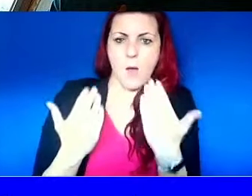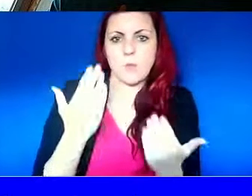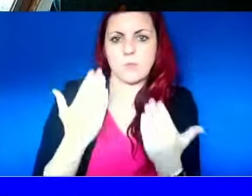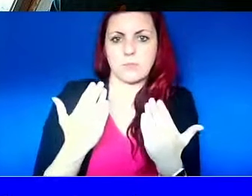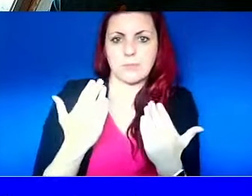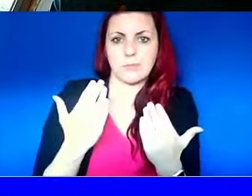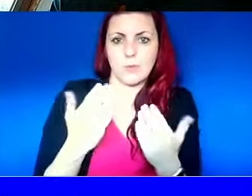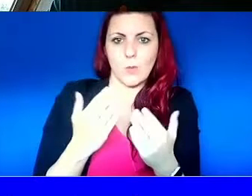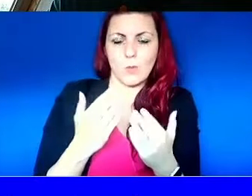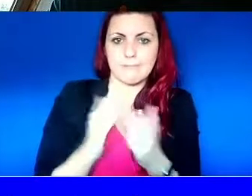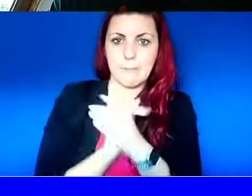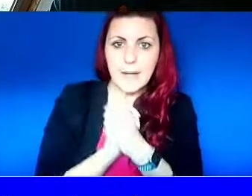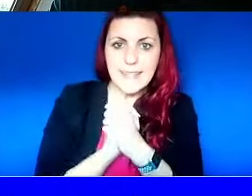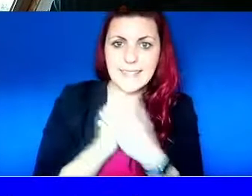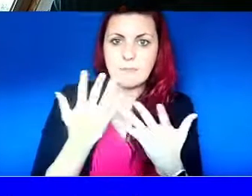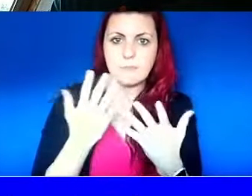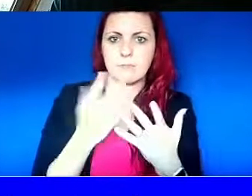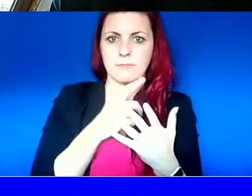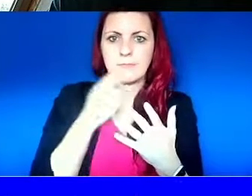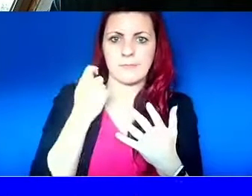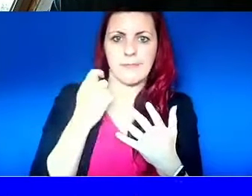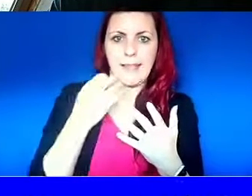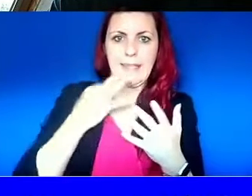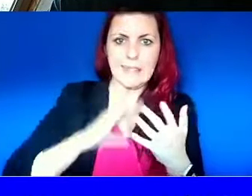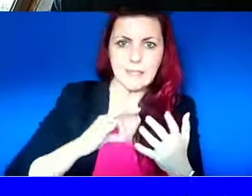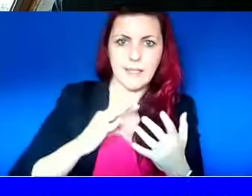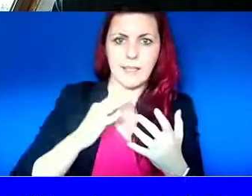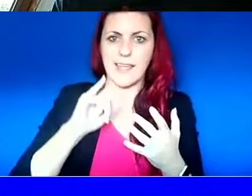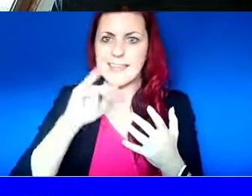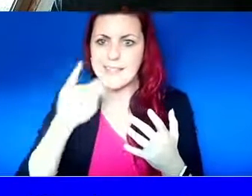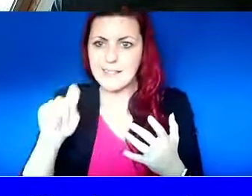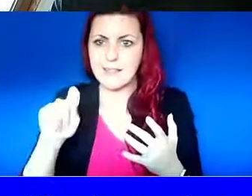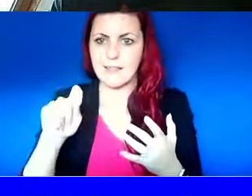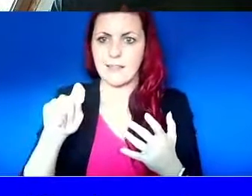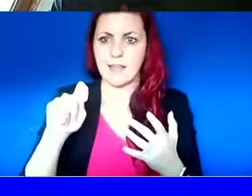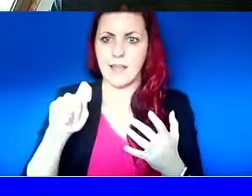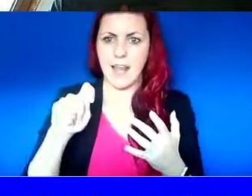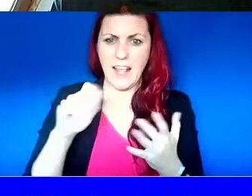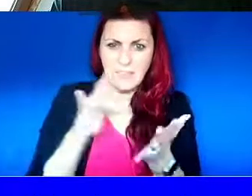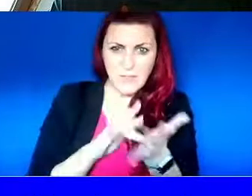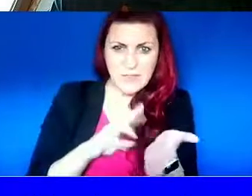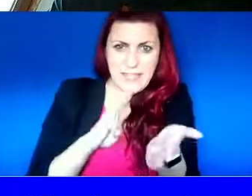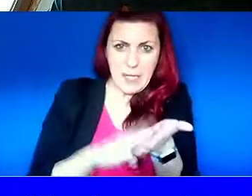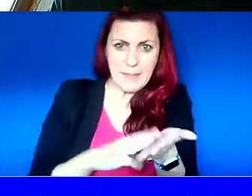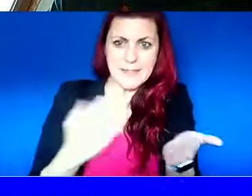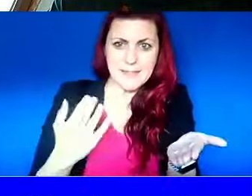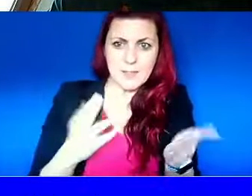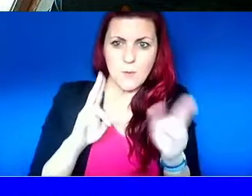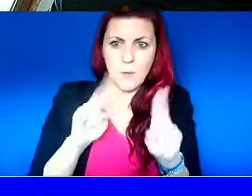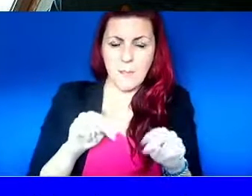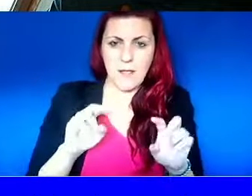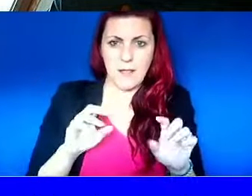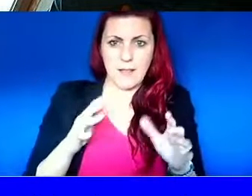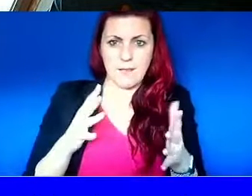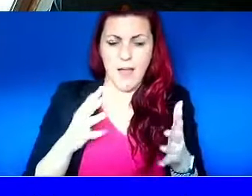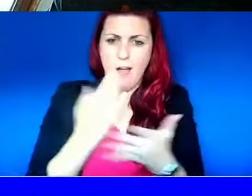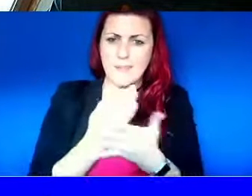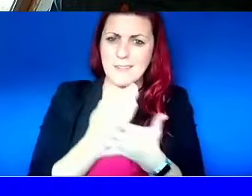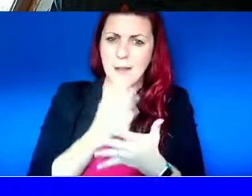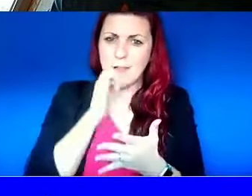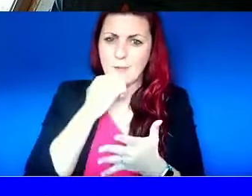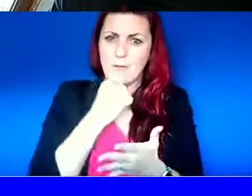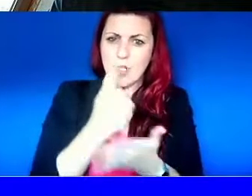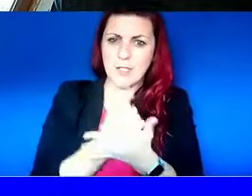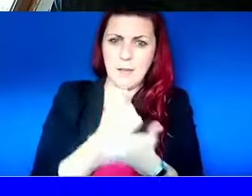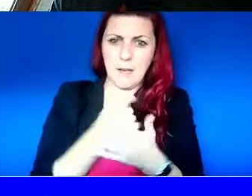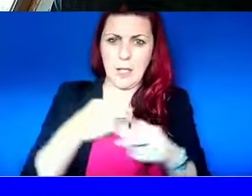those 15-minute slots are the first meeting with a lawyer. It can be on quite a shaky kind of line,